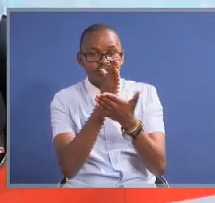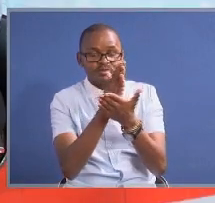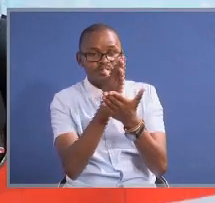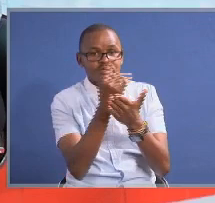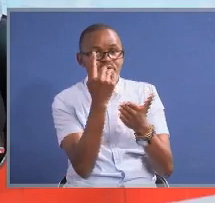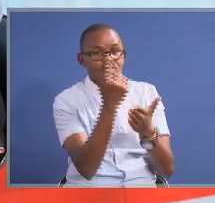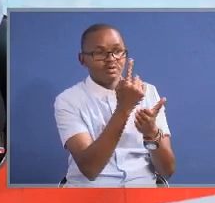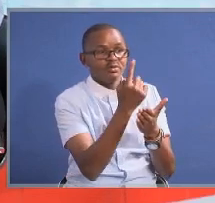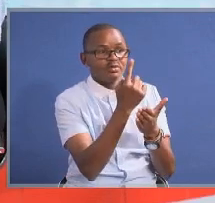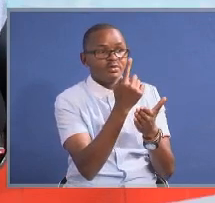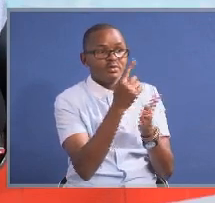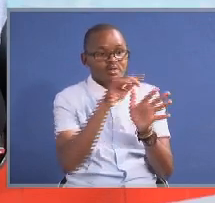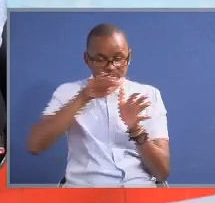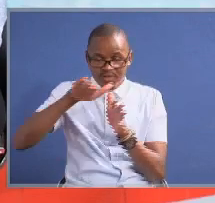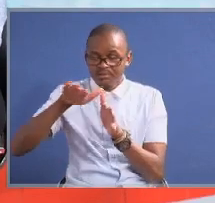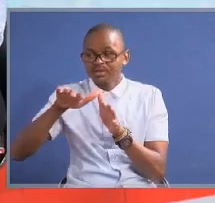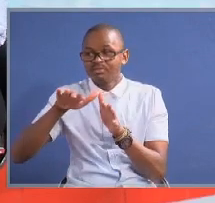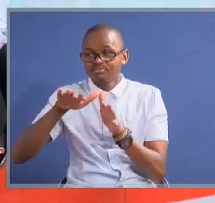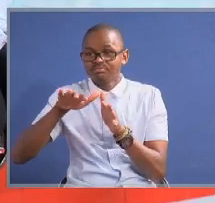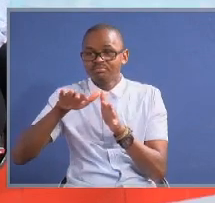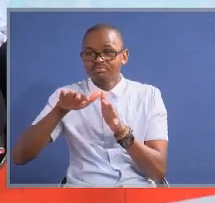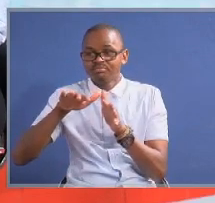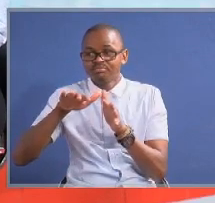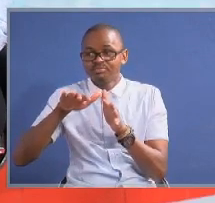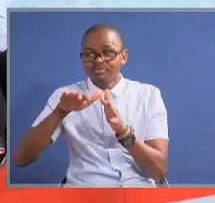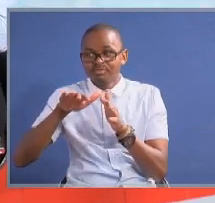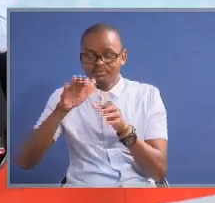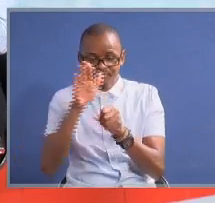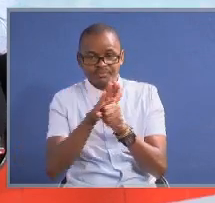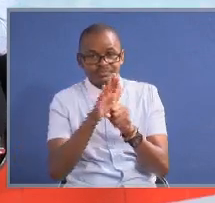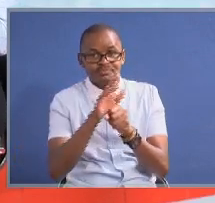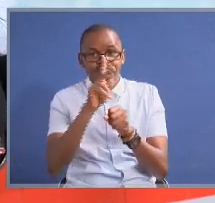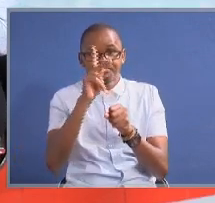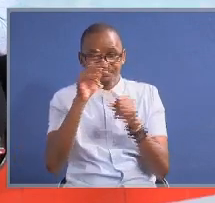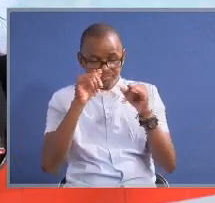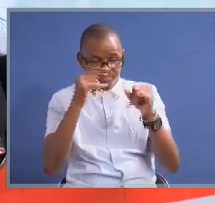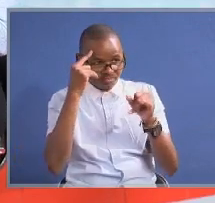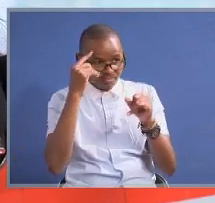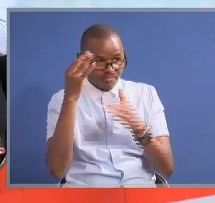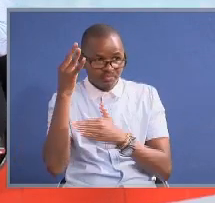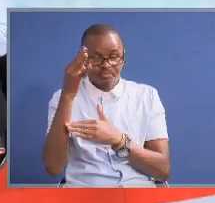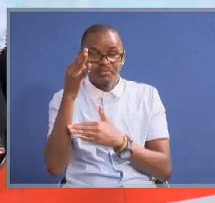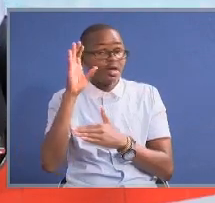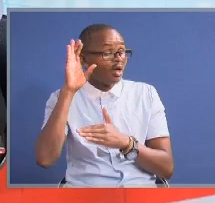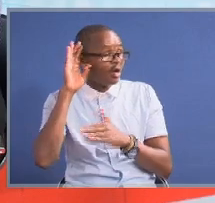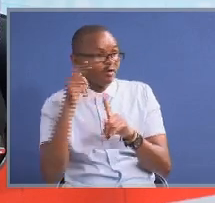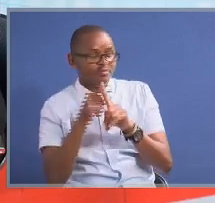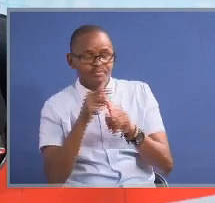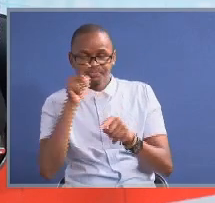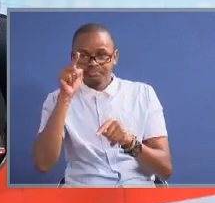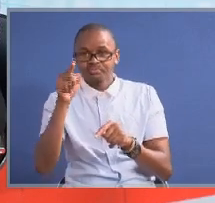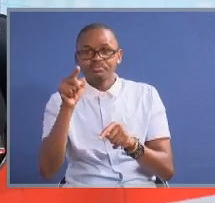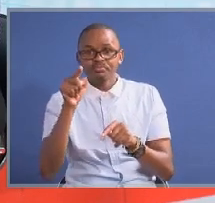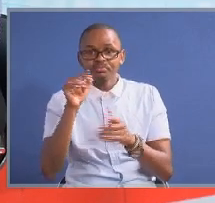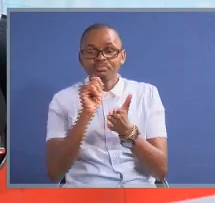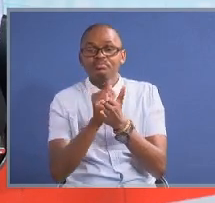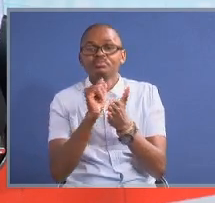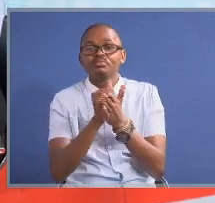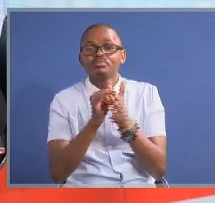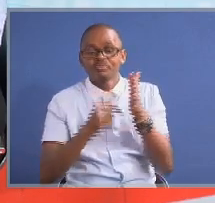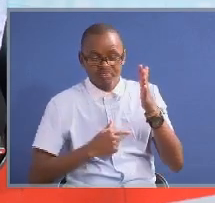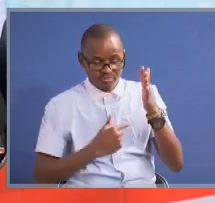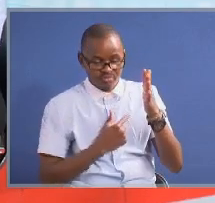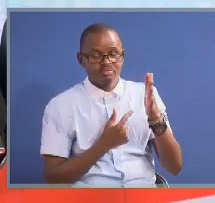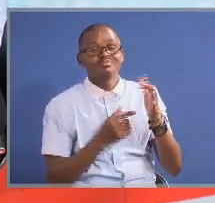each remains behind. Right. Well, a lot of Kenyans are still looking forward to hearing more from you, and that you will